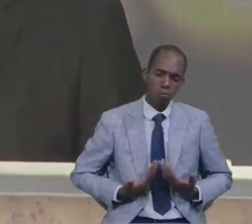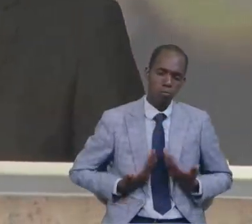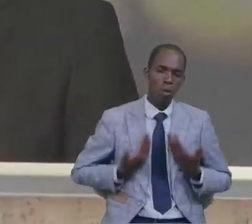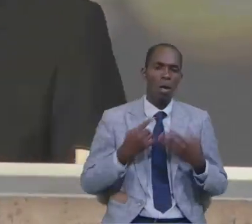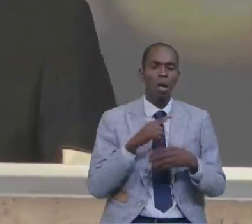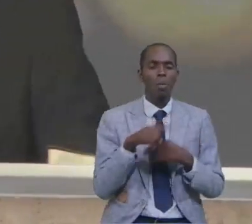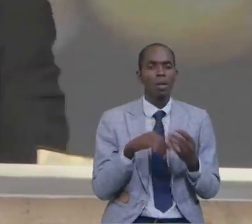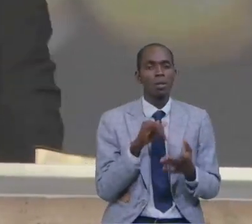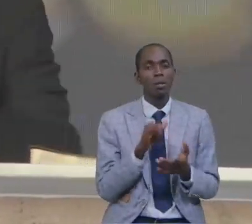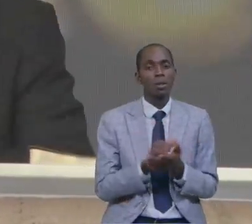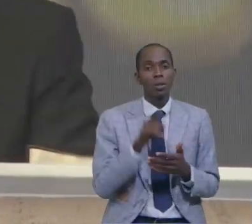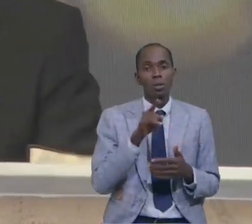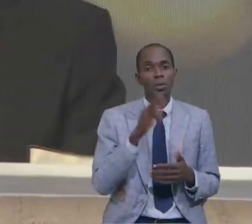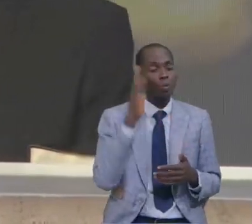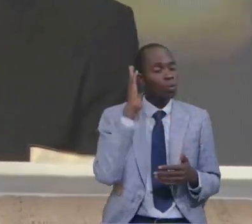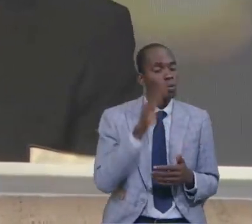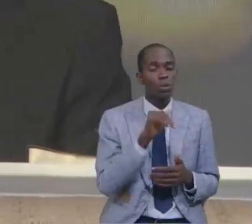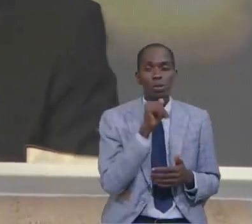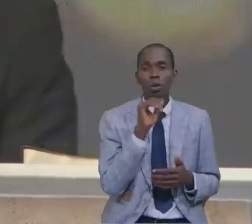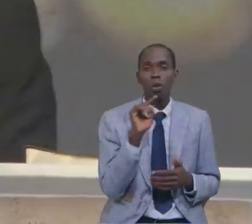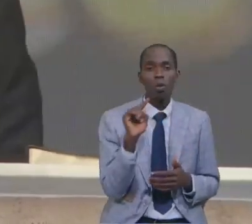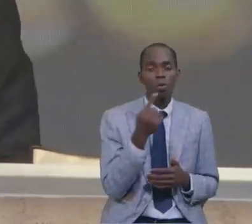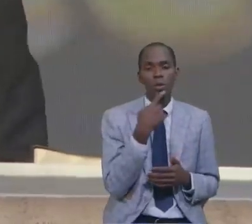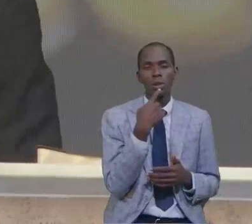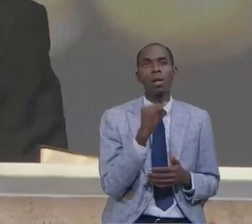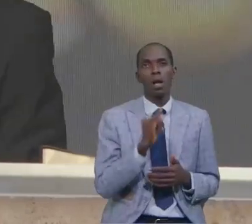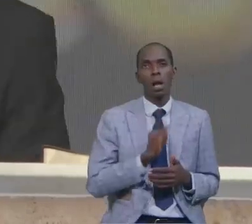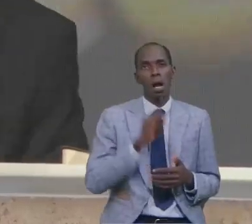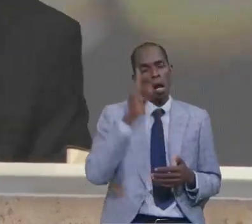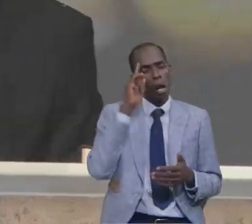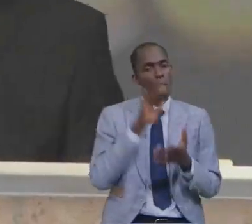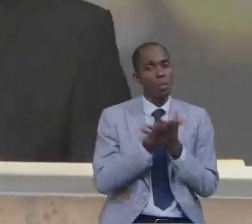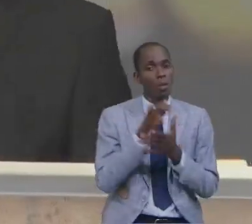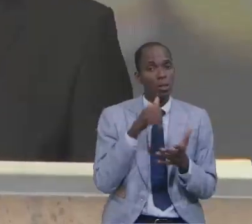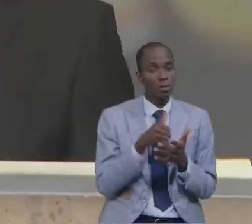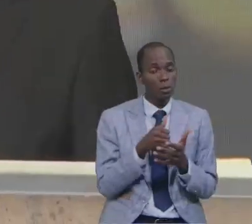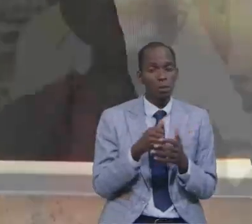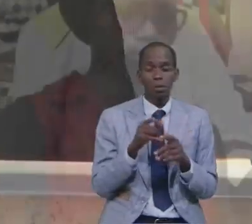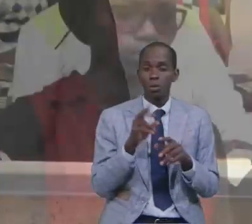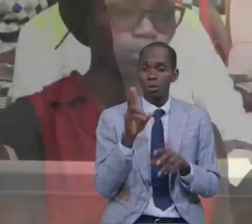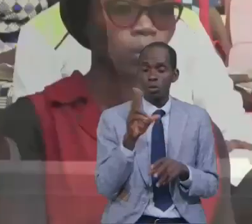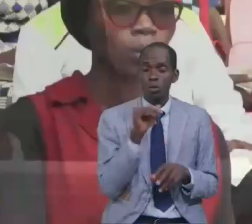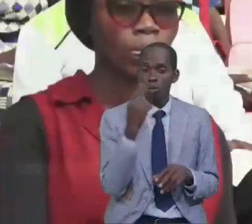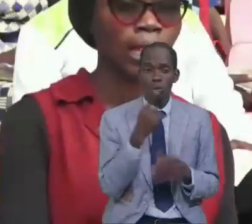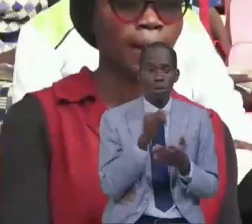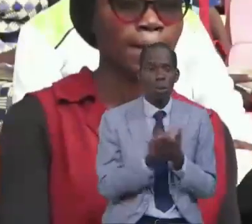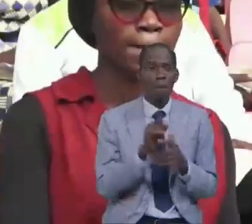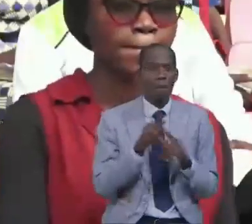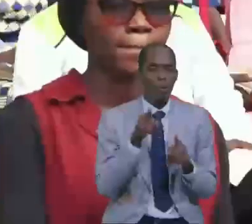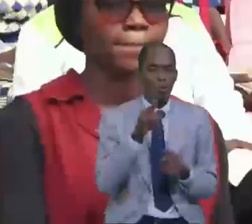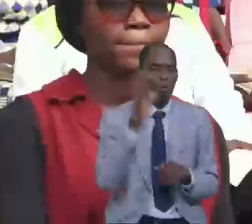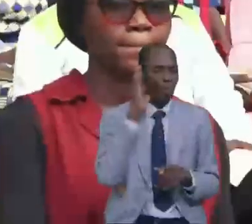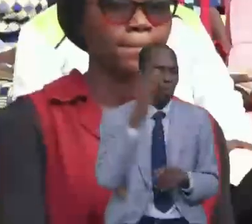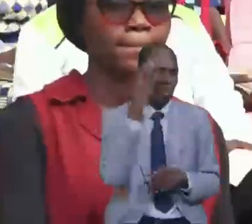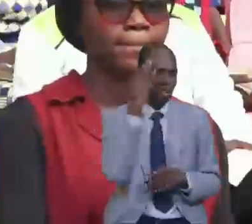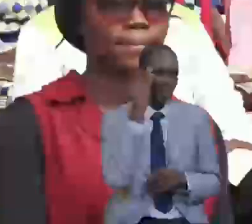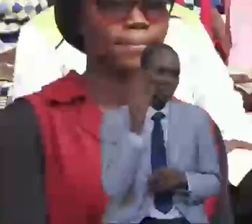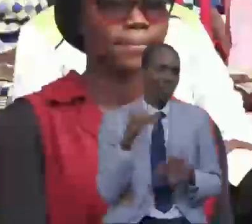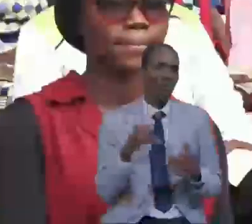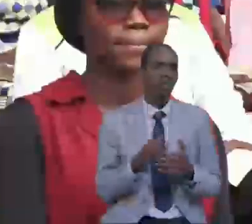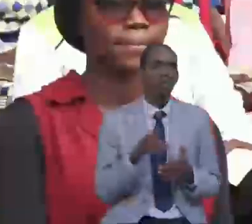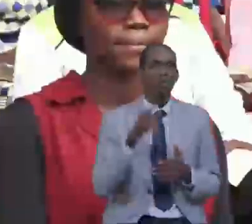it. You will not just say, I preach it. You will possess